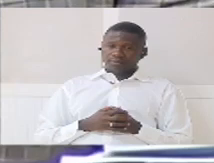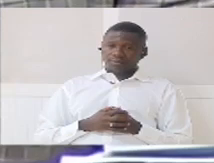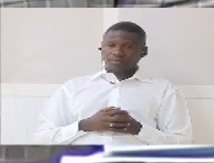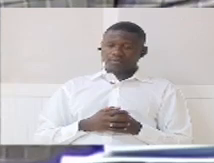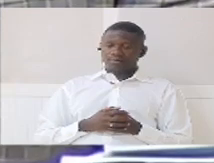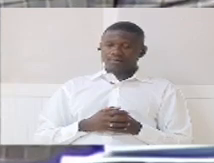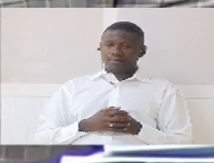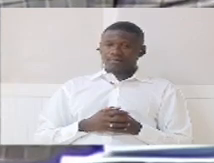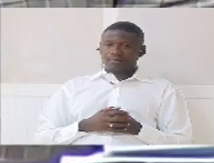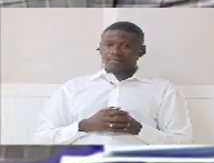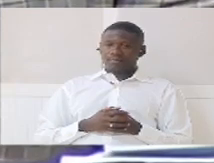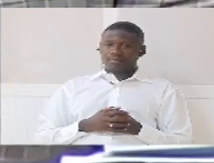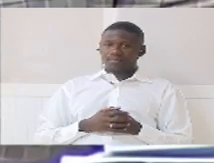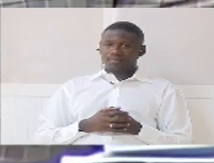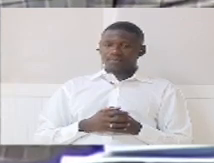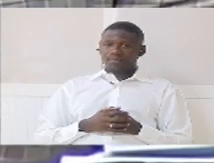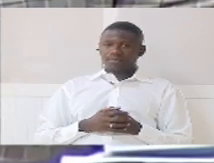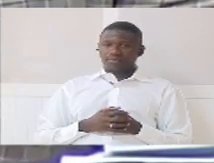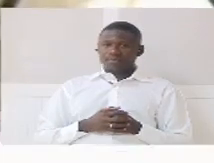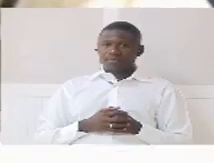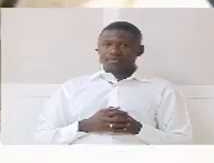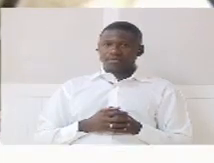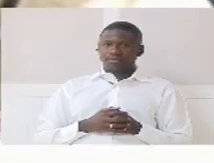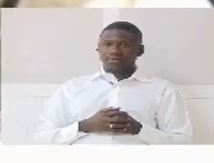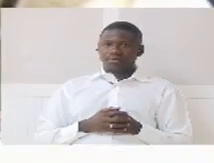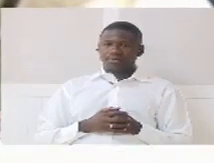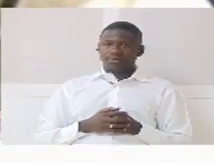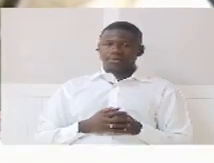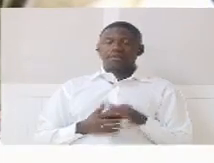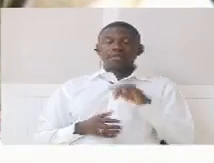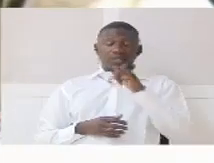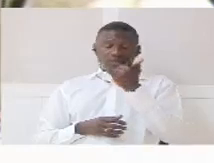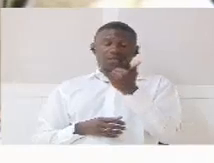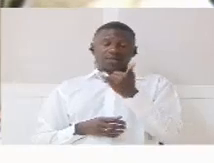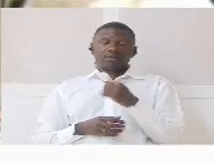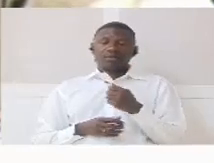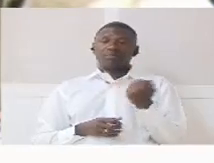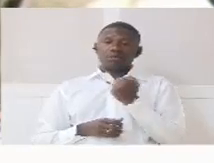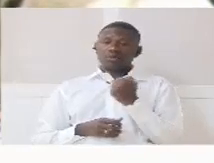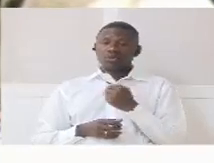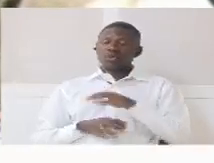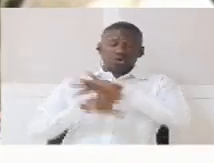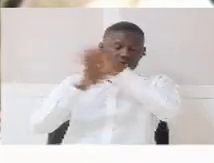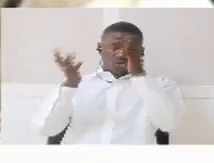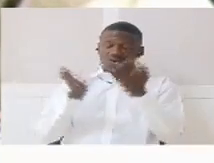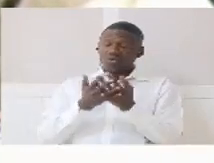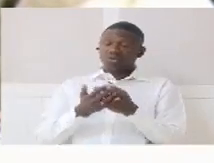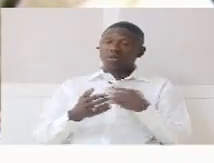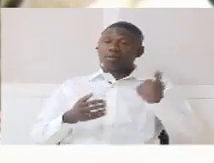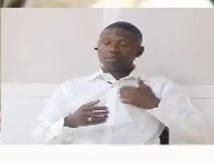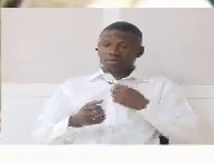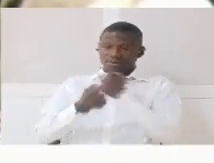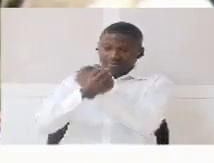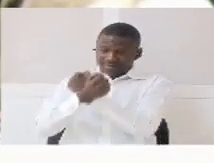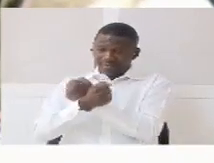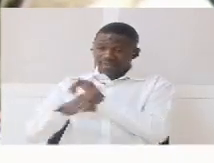kuolu bilari nyaminga katarajele bang. Ah. Because detainees will be katarajele. Yes. Because all your detainees are there. Each